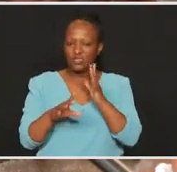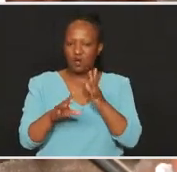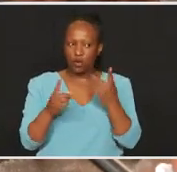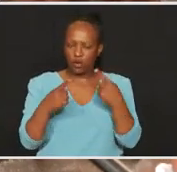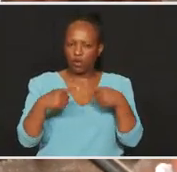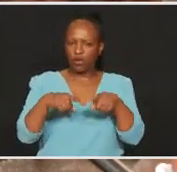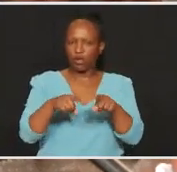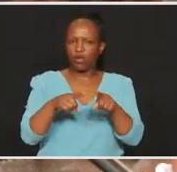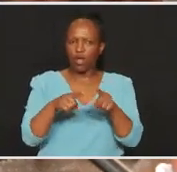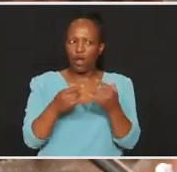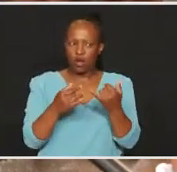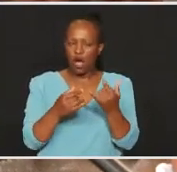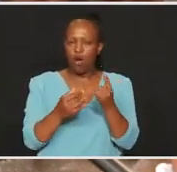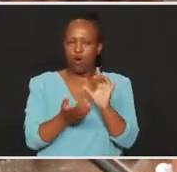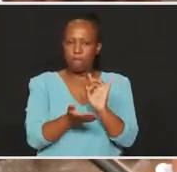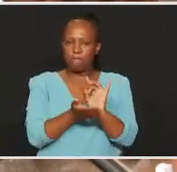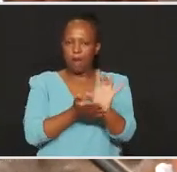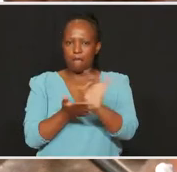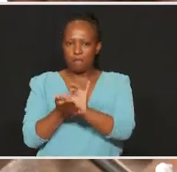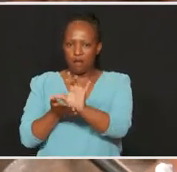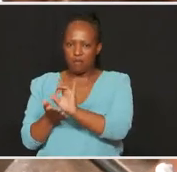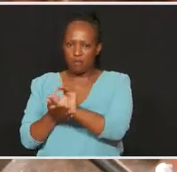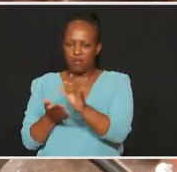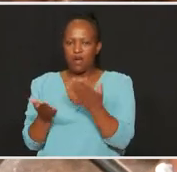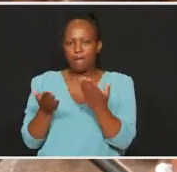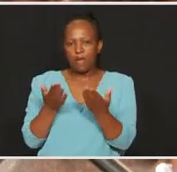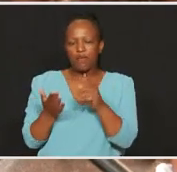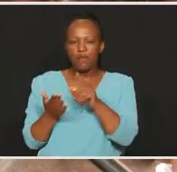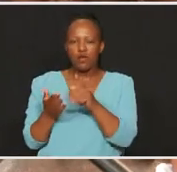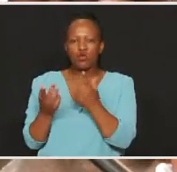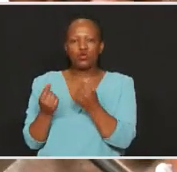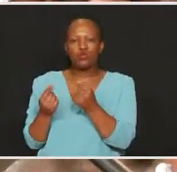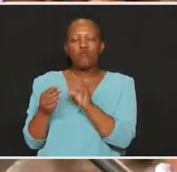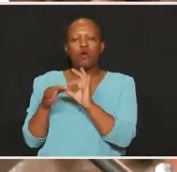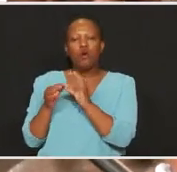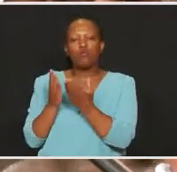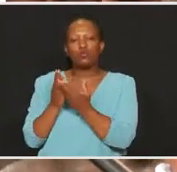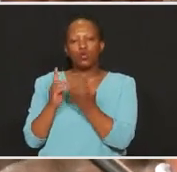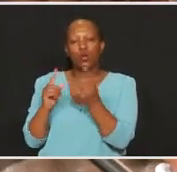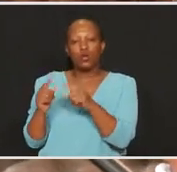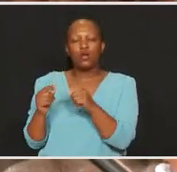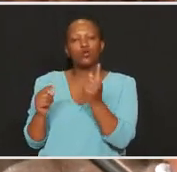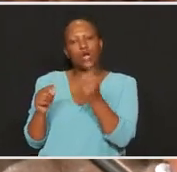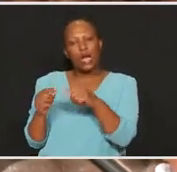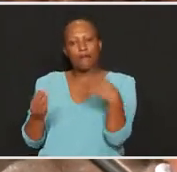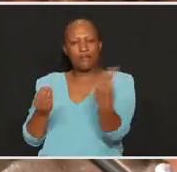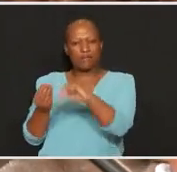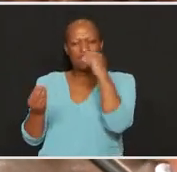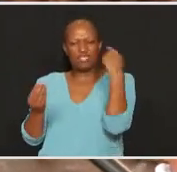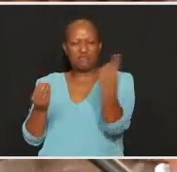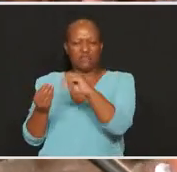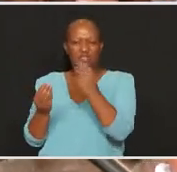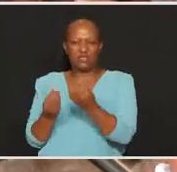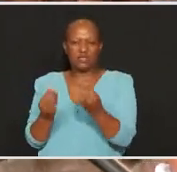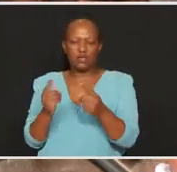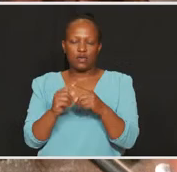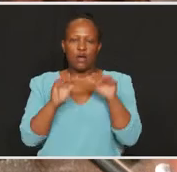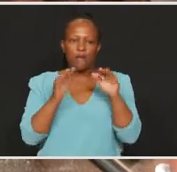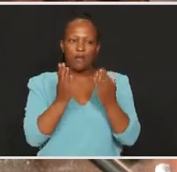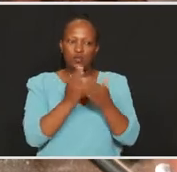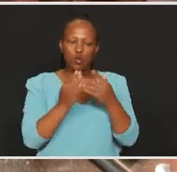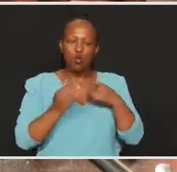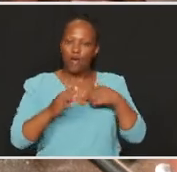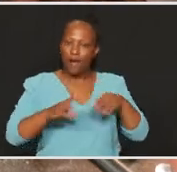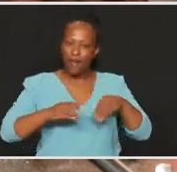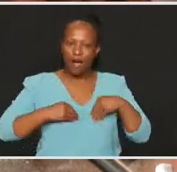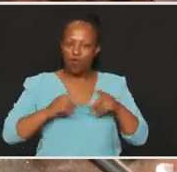blanket and they're out of jobs now maybe we will hire them in those homeschooling things so that they can come and beat up your kids not in public schools closers will